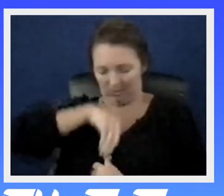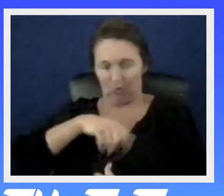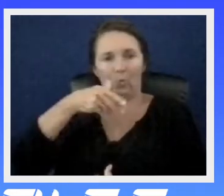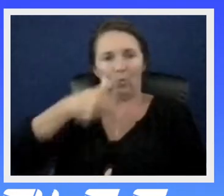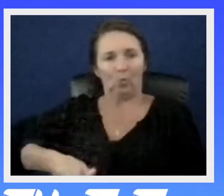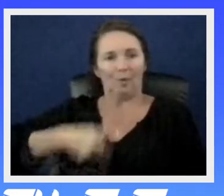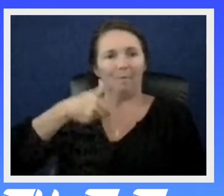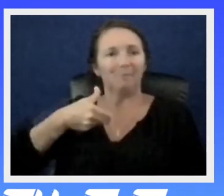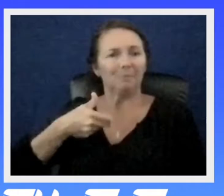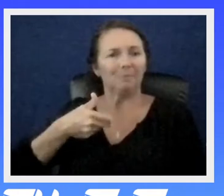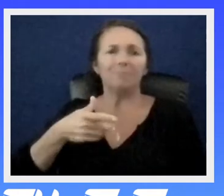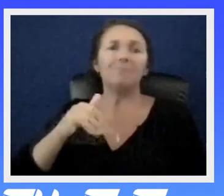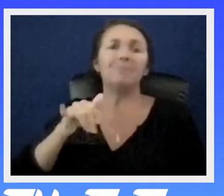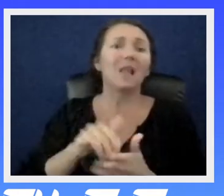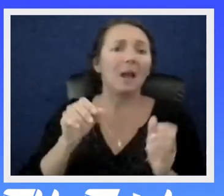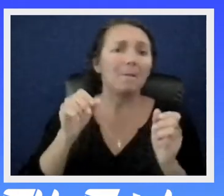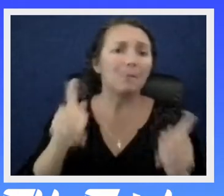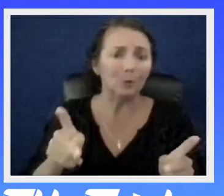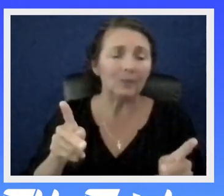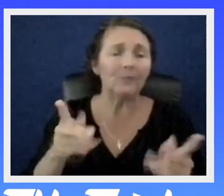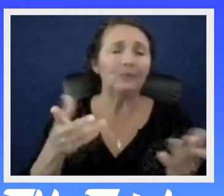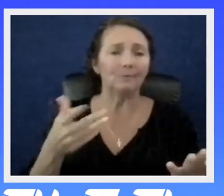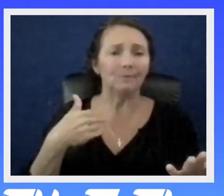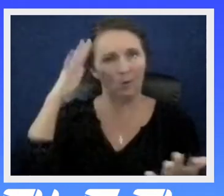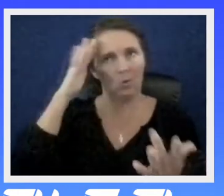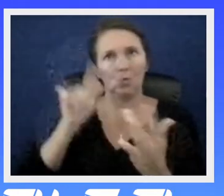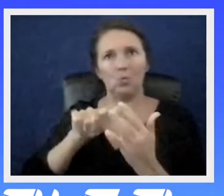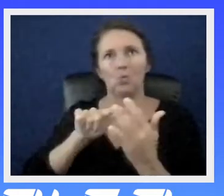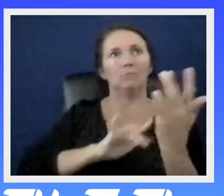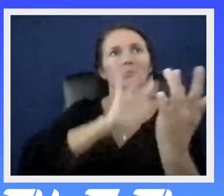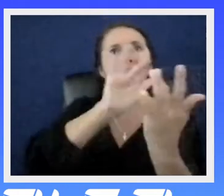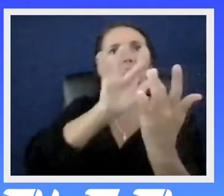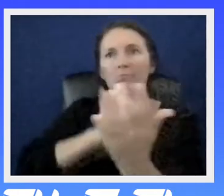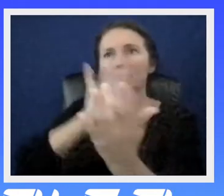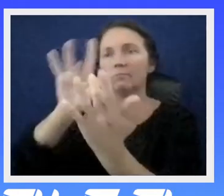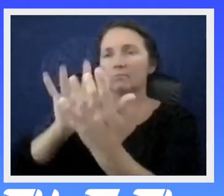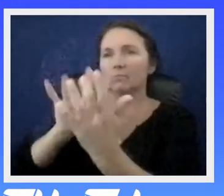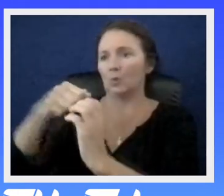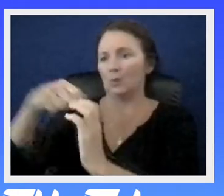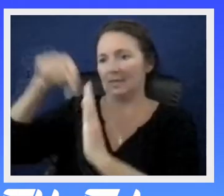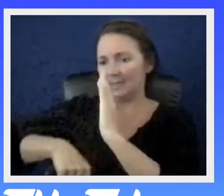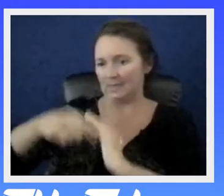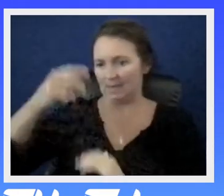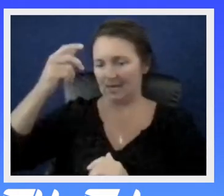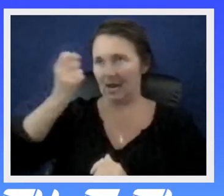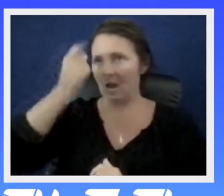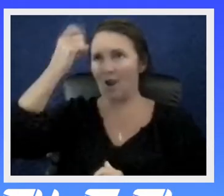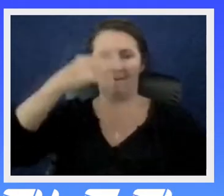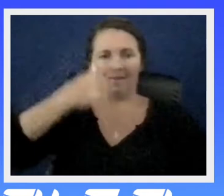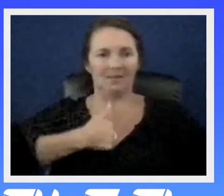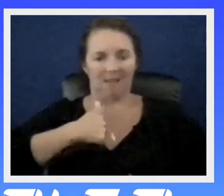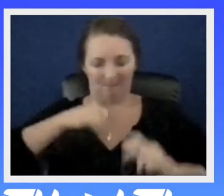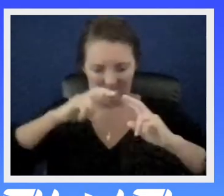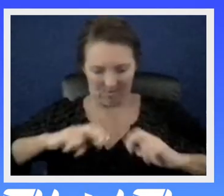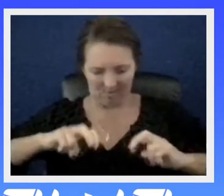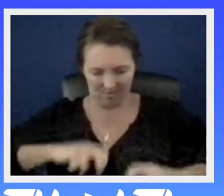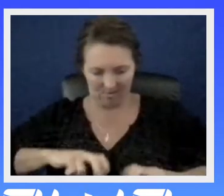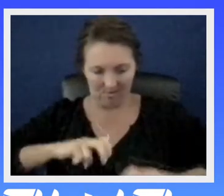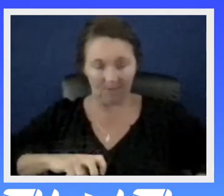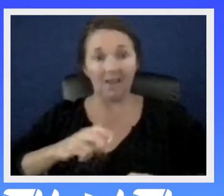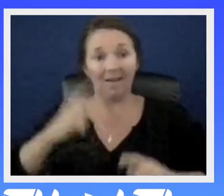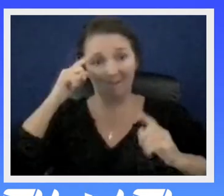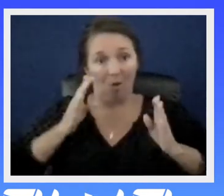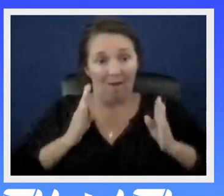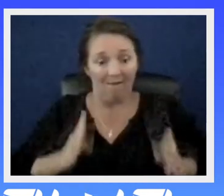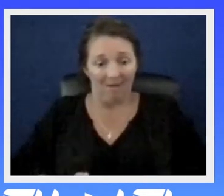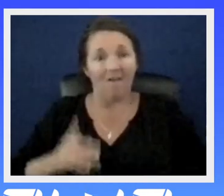are opportunities to connect with that deepest sense of self that we need to make available at the individual level for our young